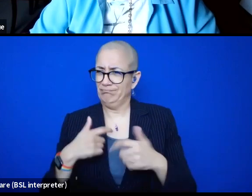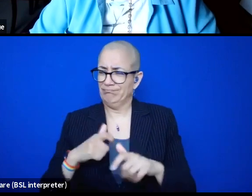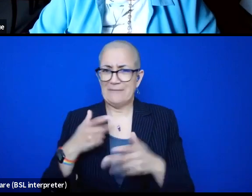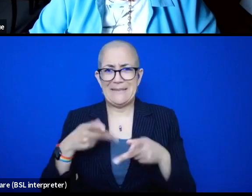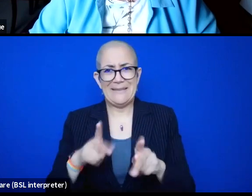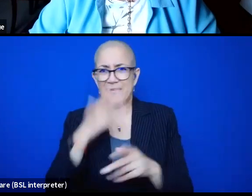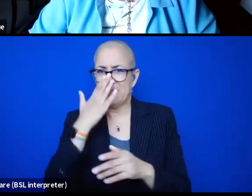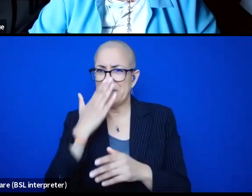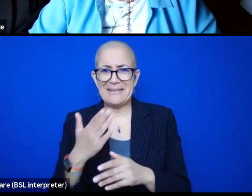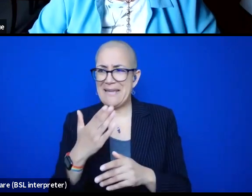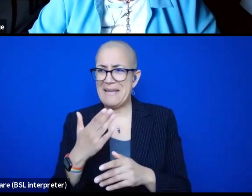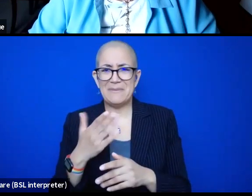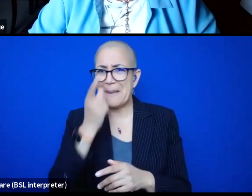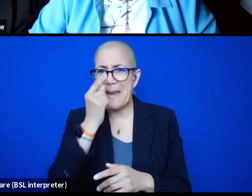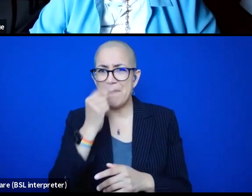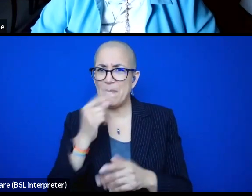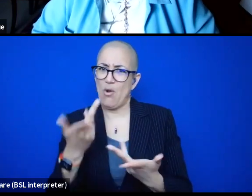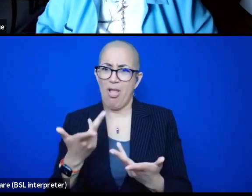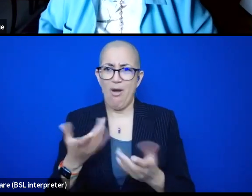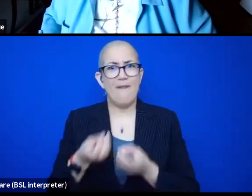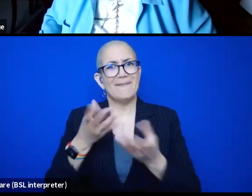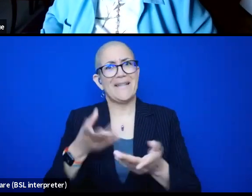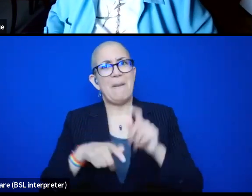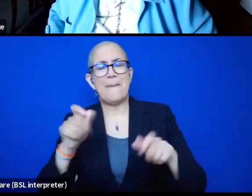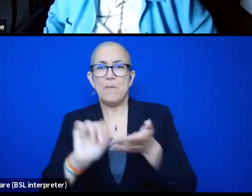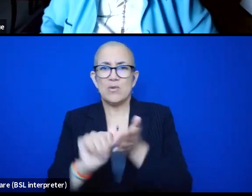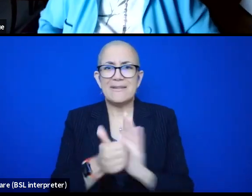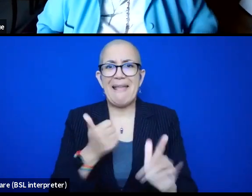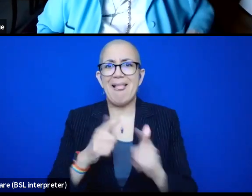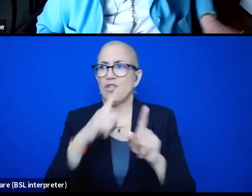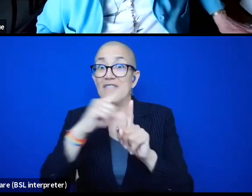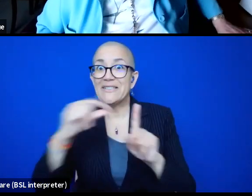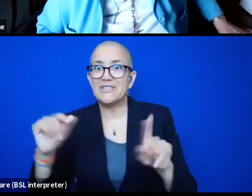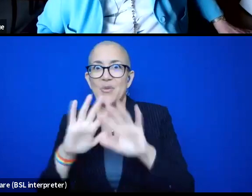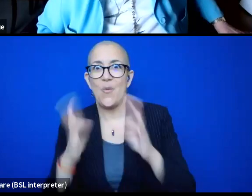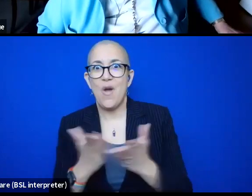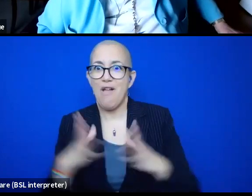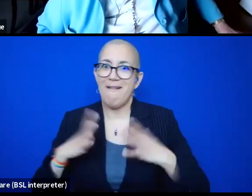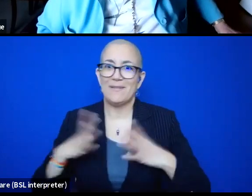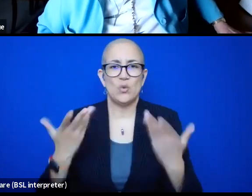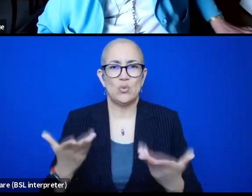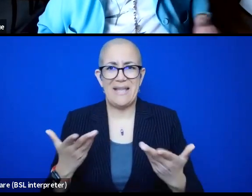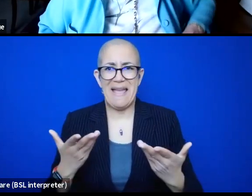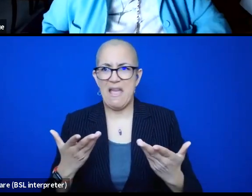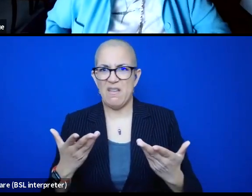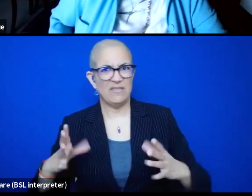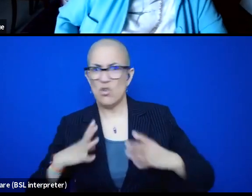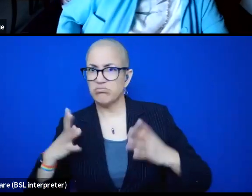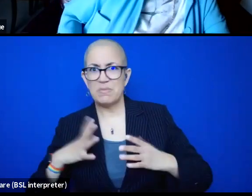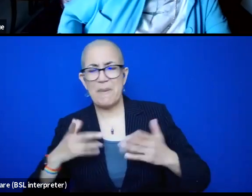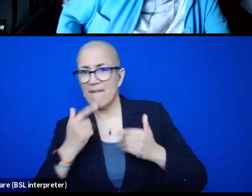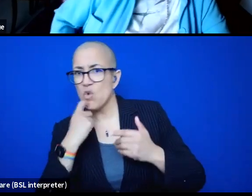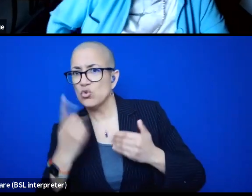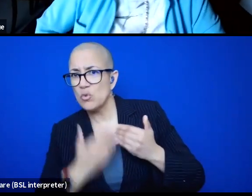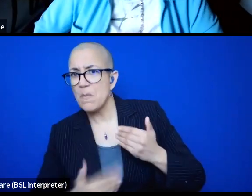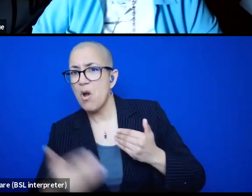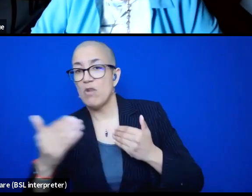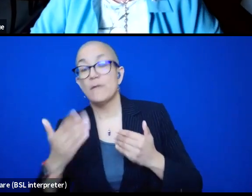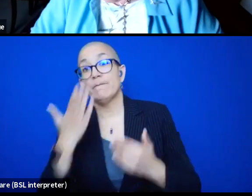of equipping people for the skills for the digital world of today, let alone tomorrow. All so apparent during